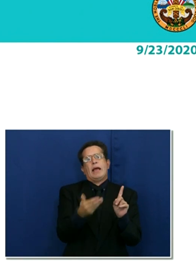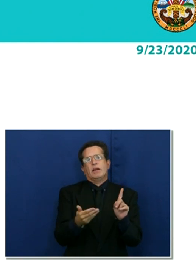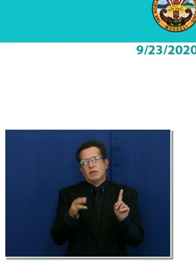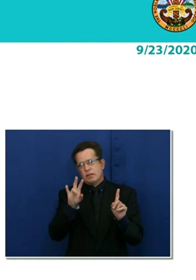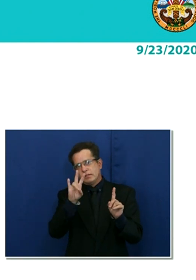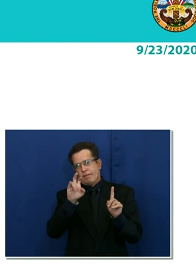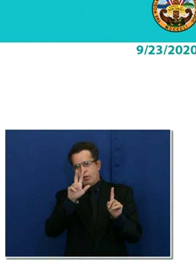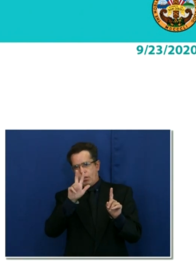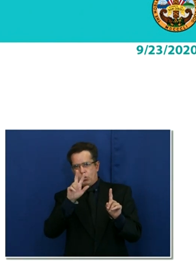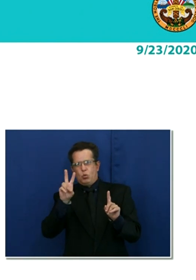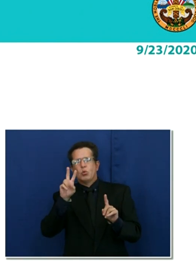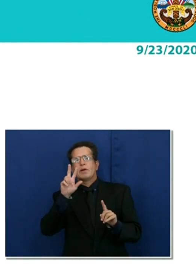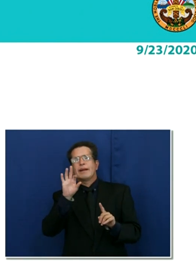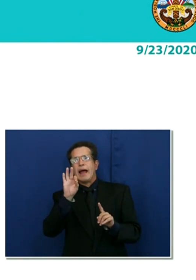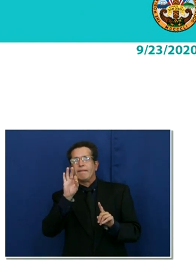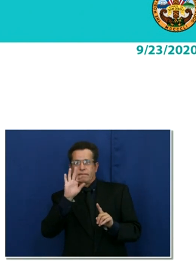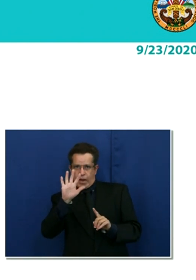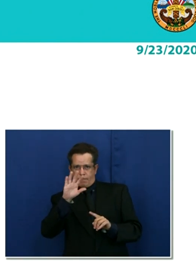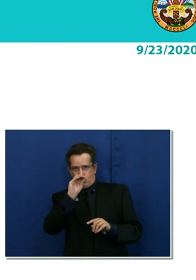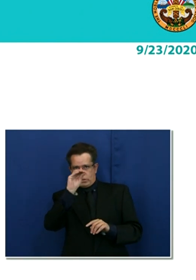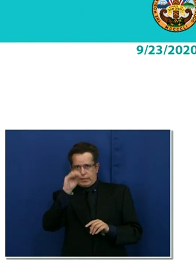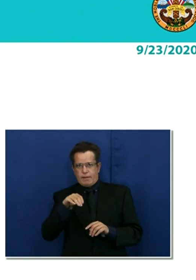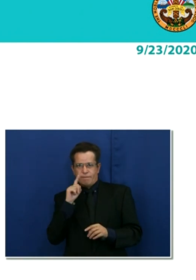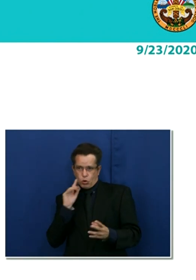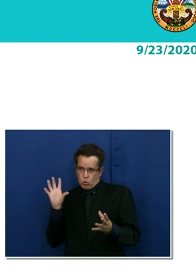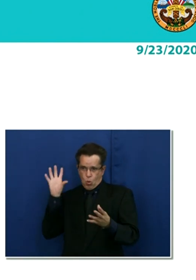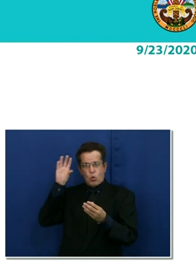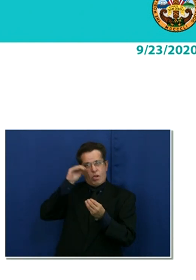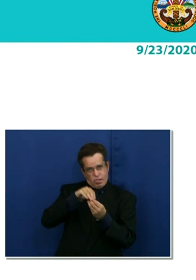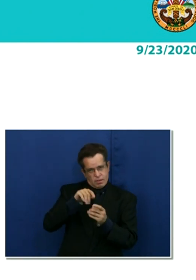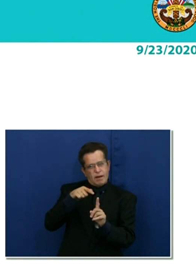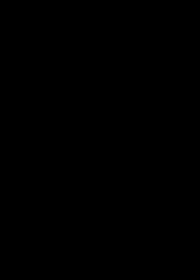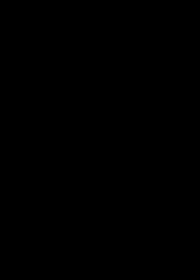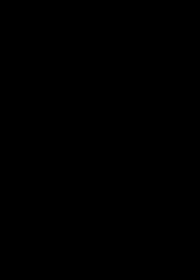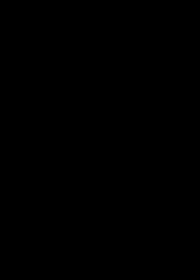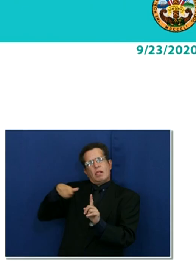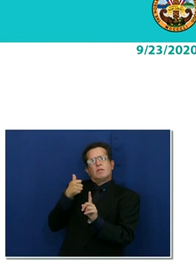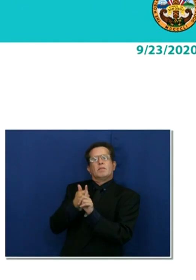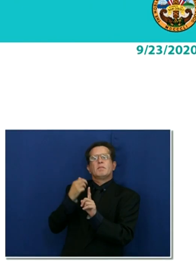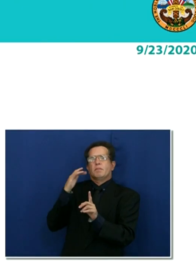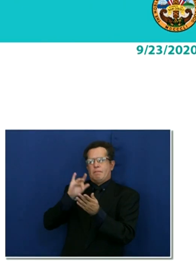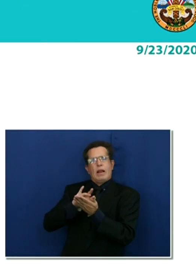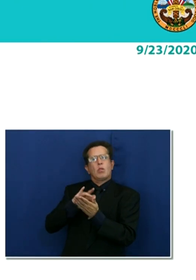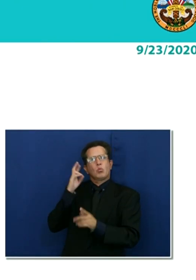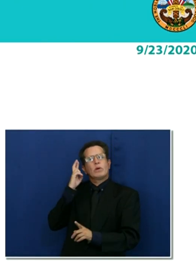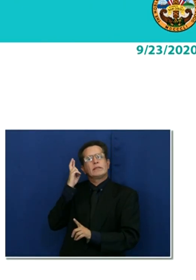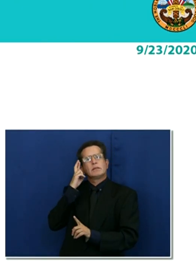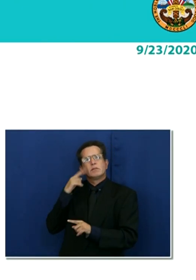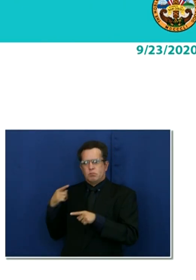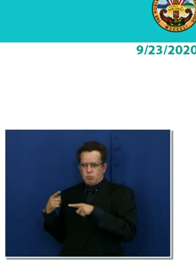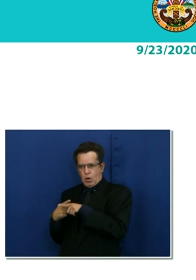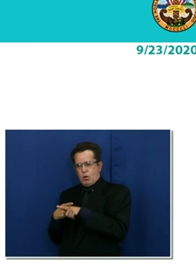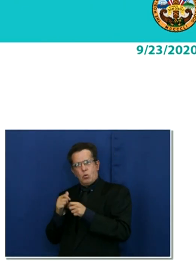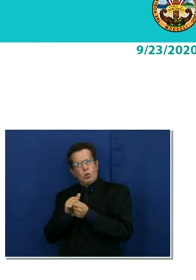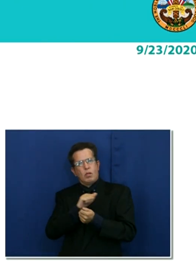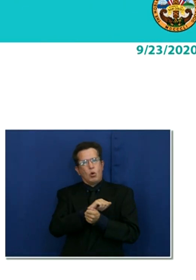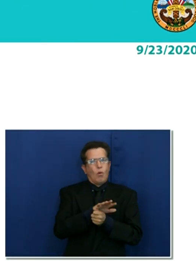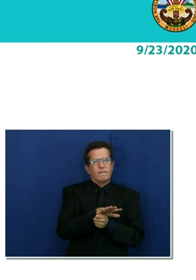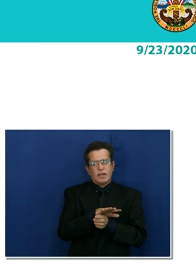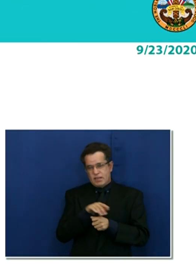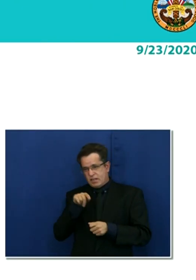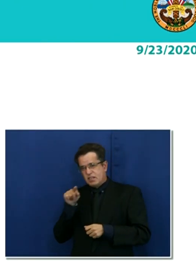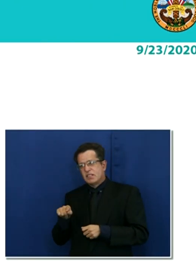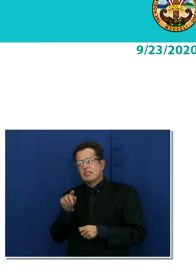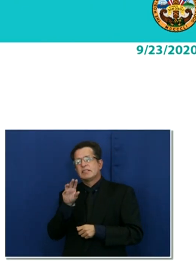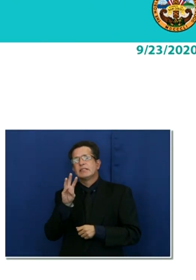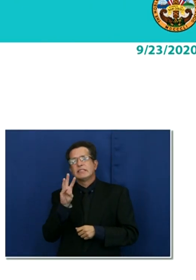or 95% of the total number of cases had underlying medical conditions, and 35 or 6% did